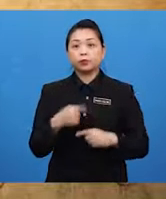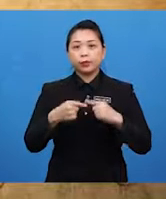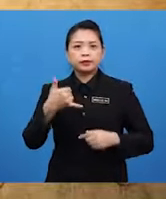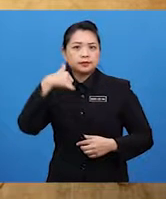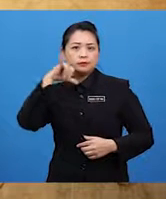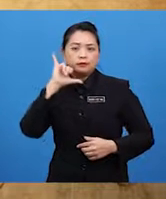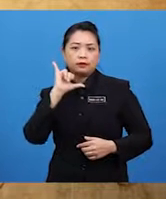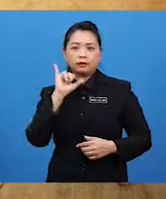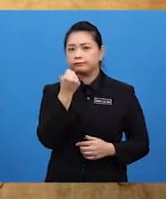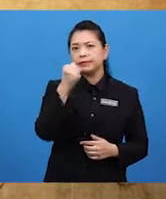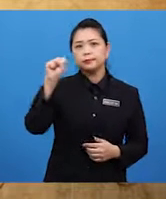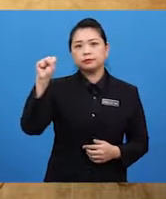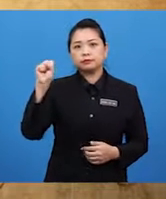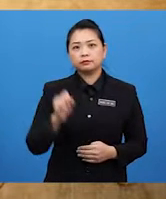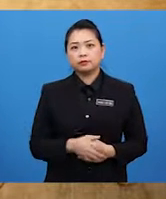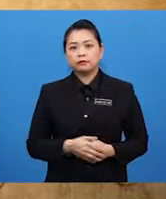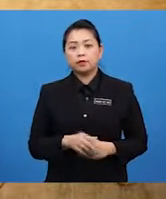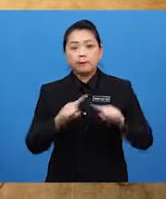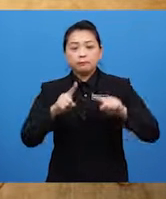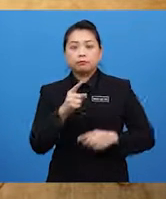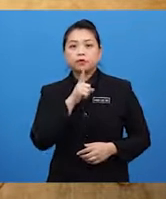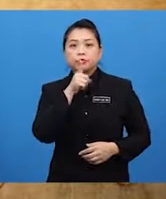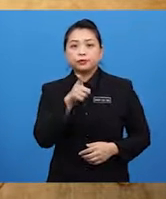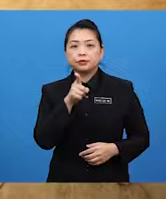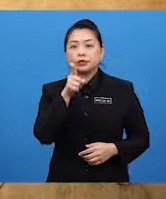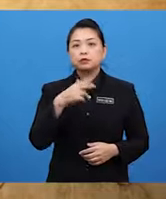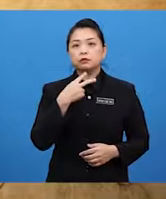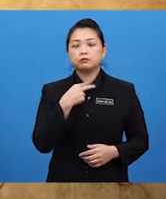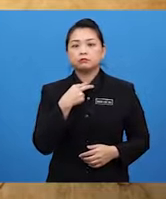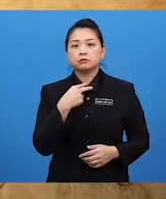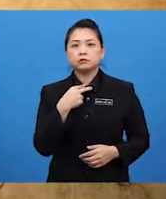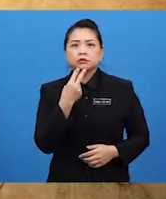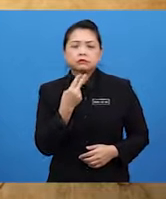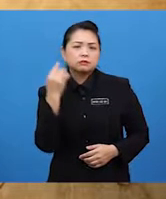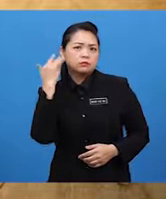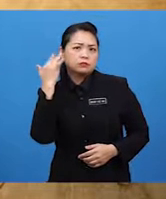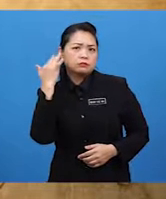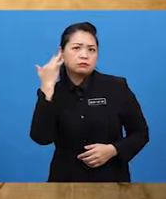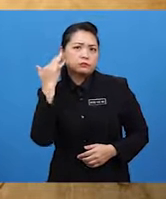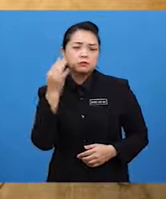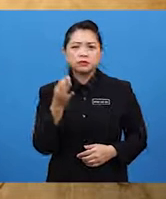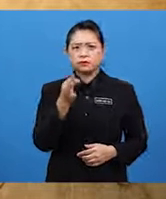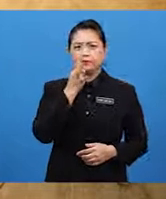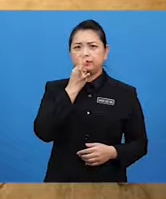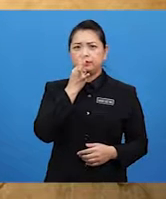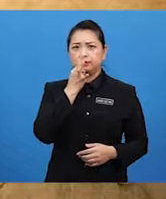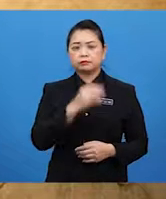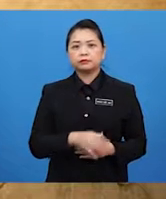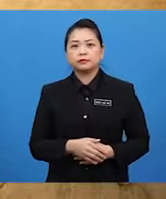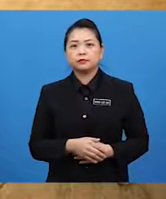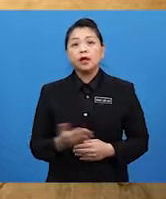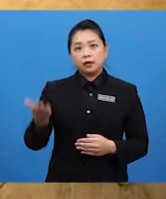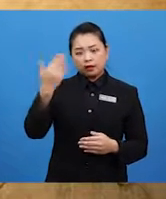rebel. But surely you're some stranger, no rage or hullabaloo. Come